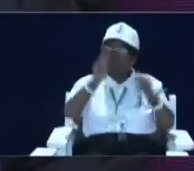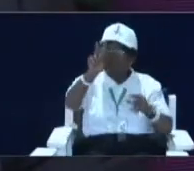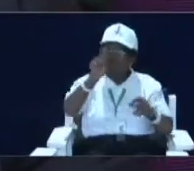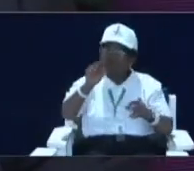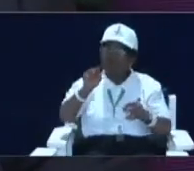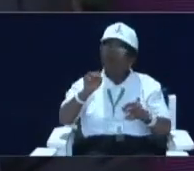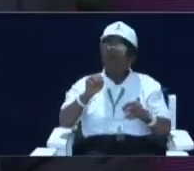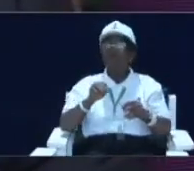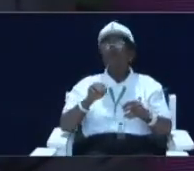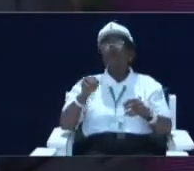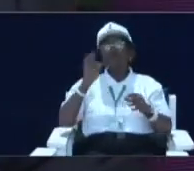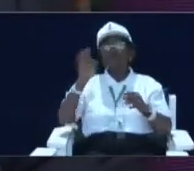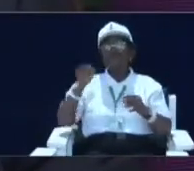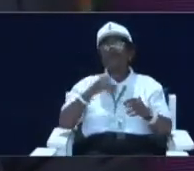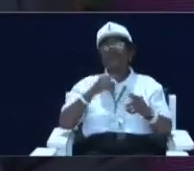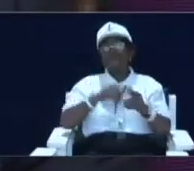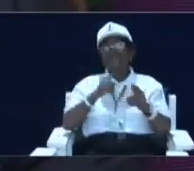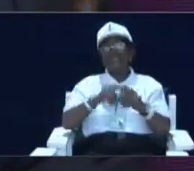Wow.